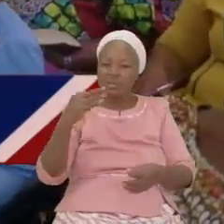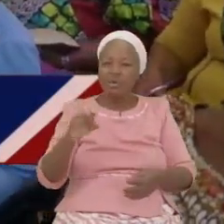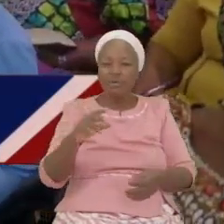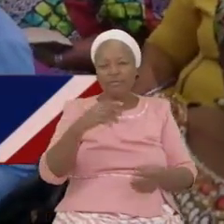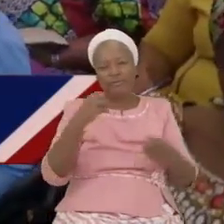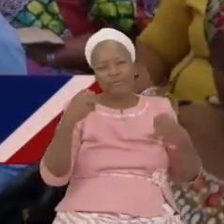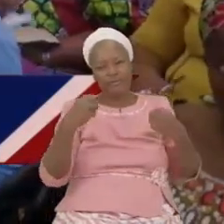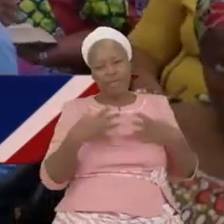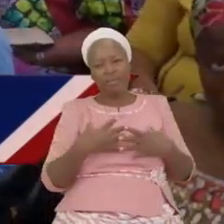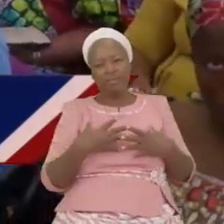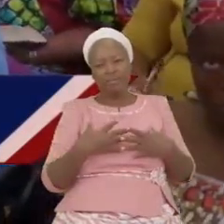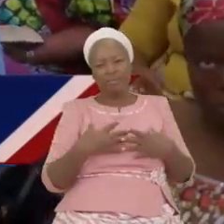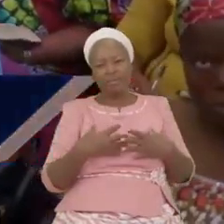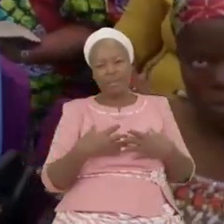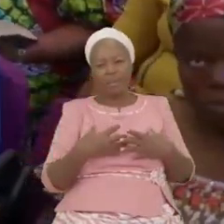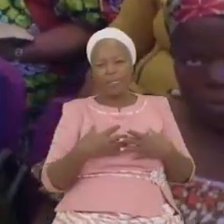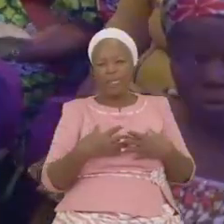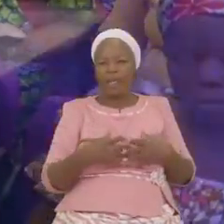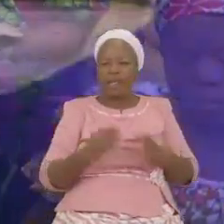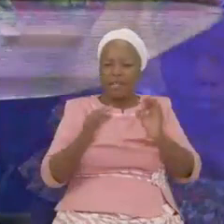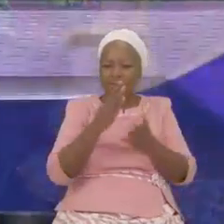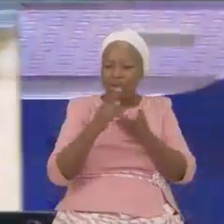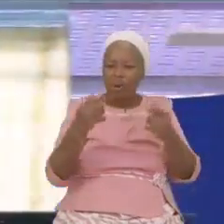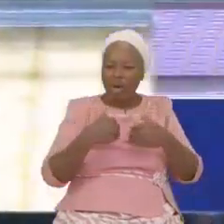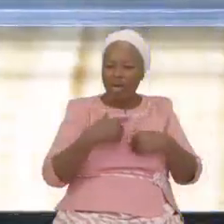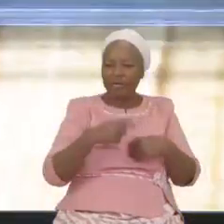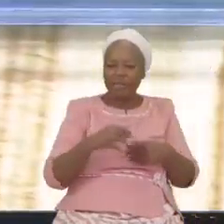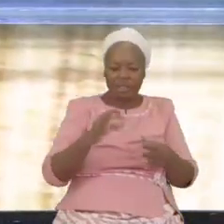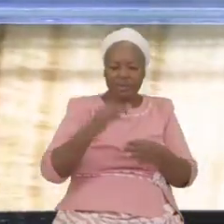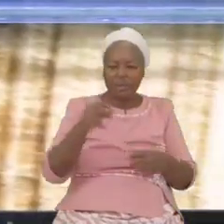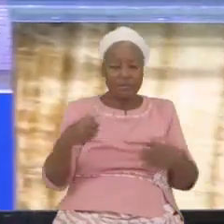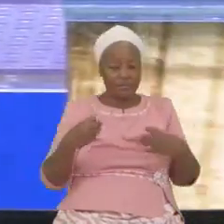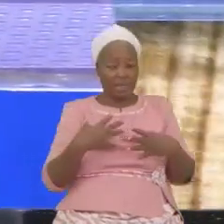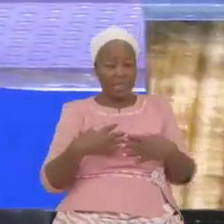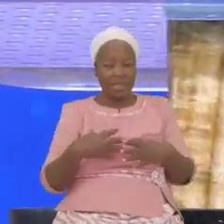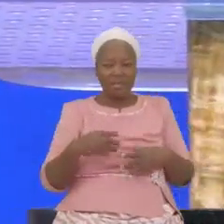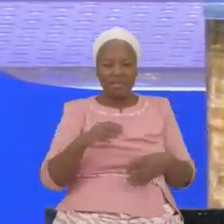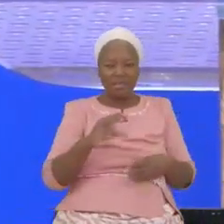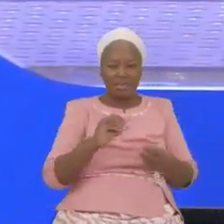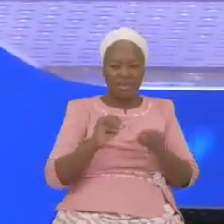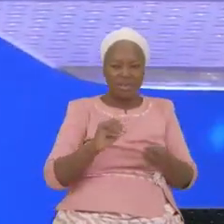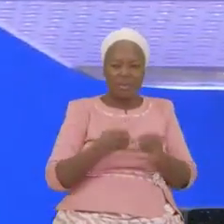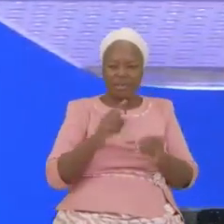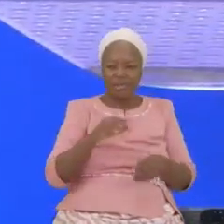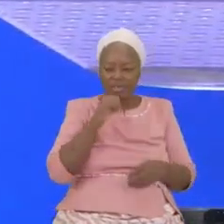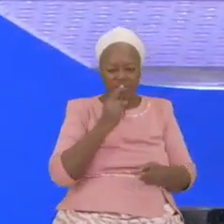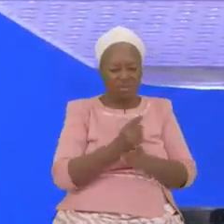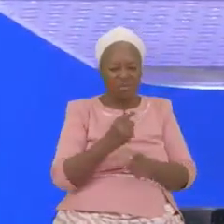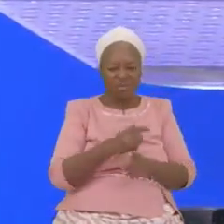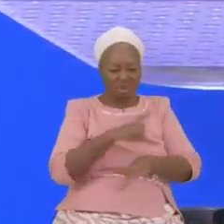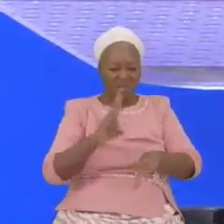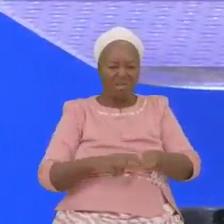fear. If somebody has the spirit of fear, number one, it's not just ordinary fear. Everybody